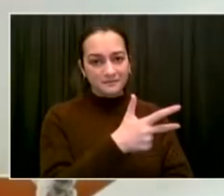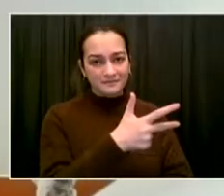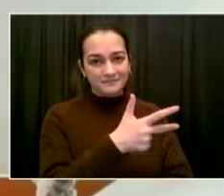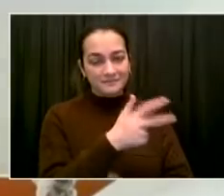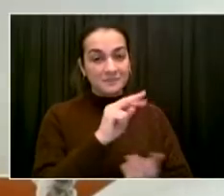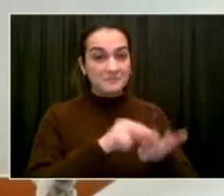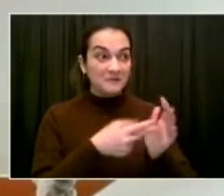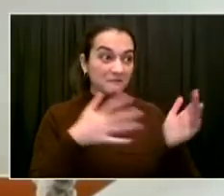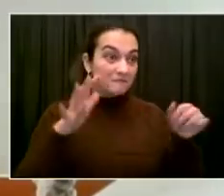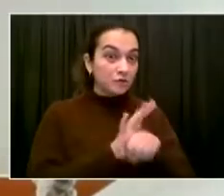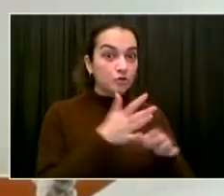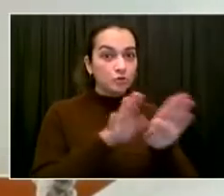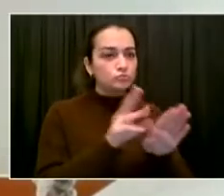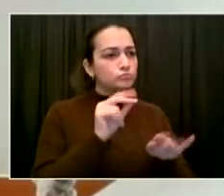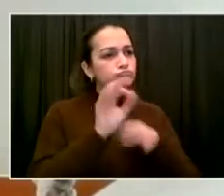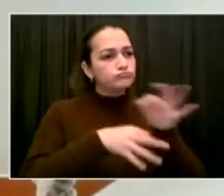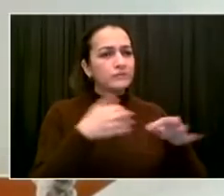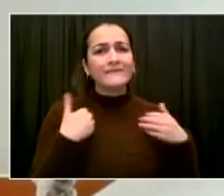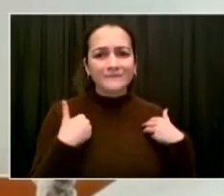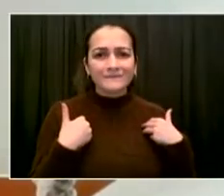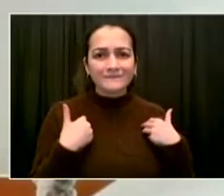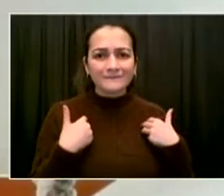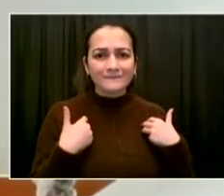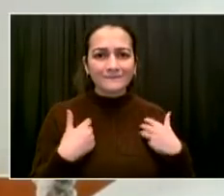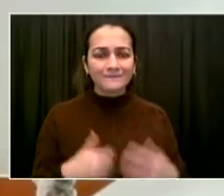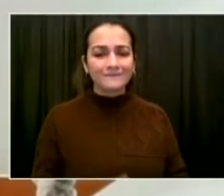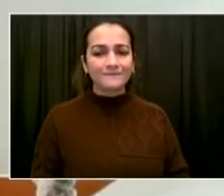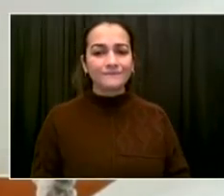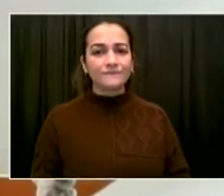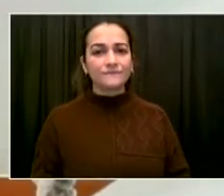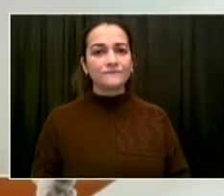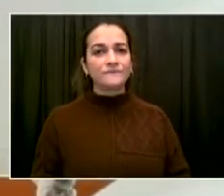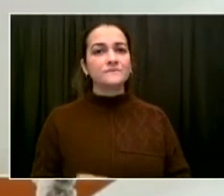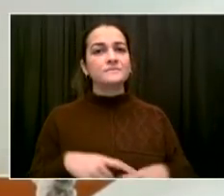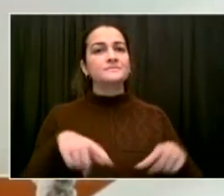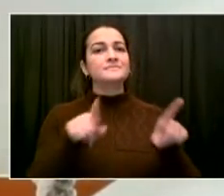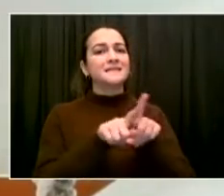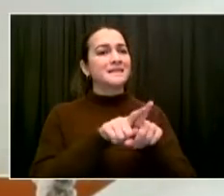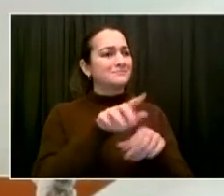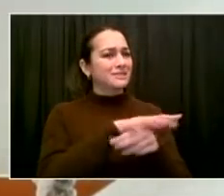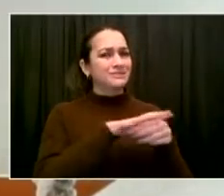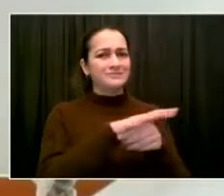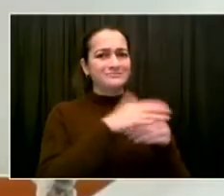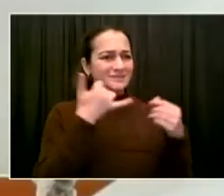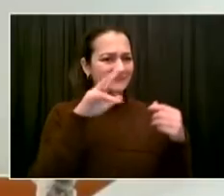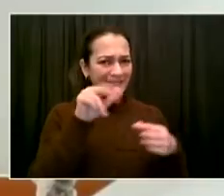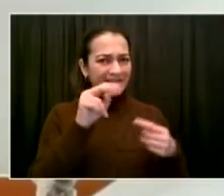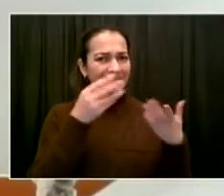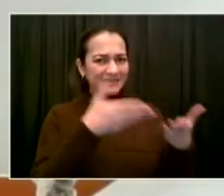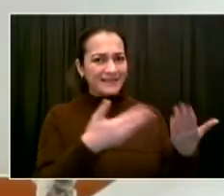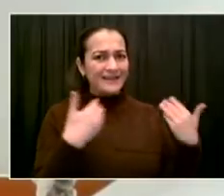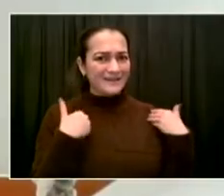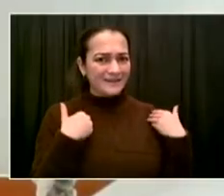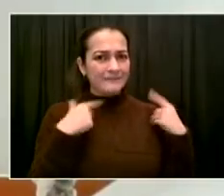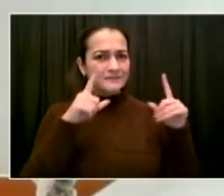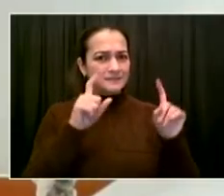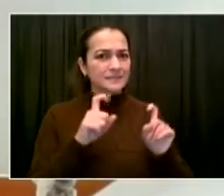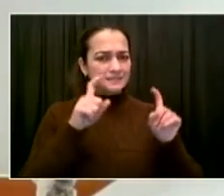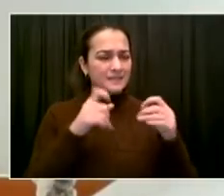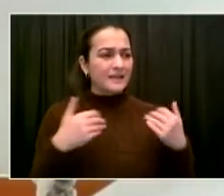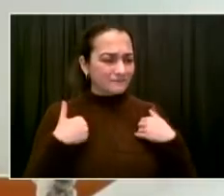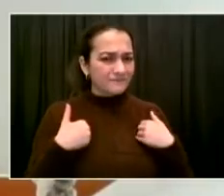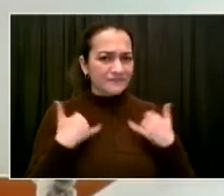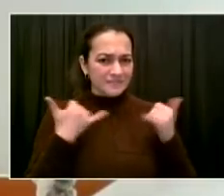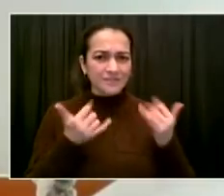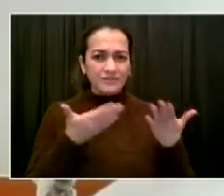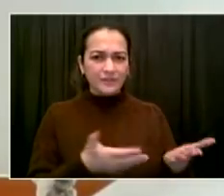thing to let SCA go ahead and continue to build that school. And we have multiple mobile units there, still there today, right outside. So for